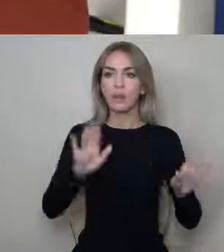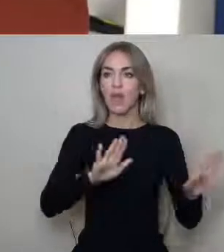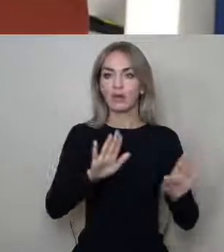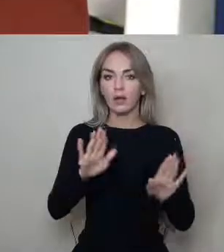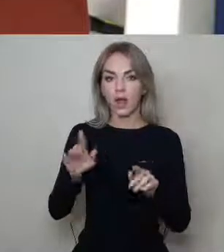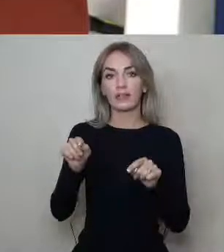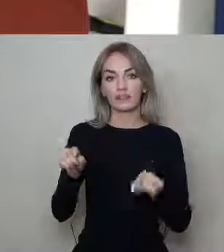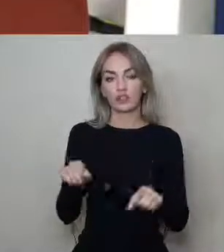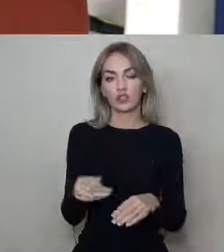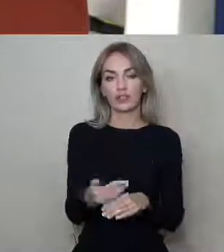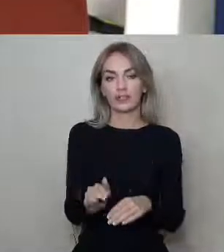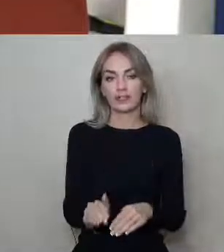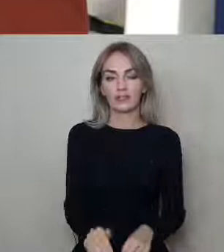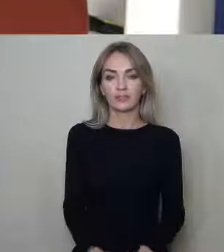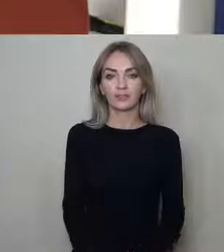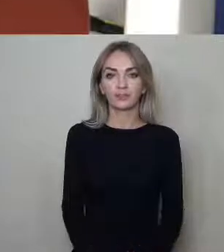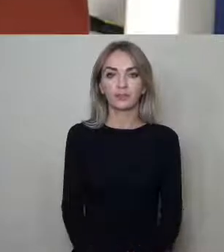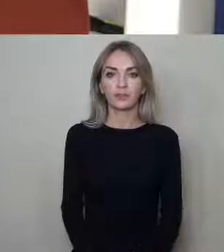posters,